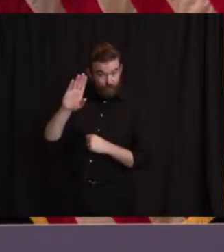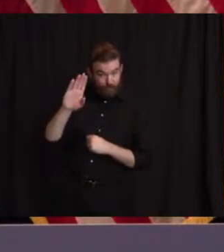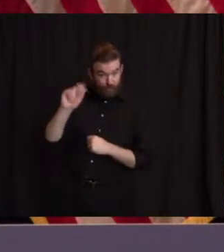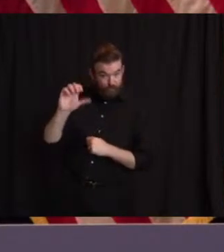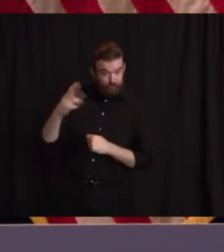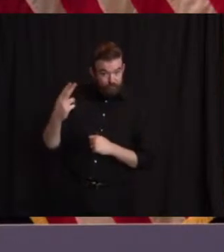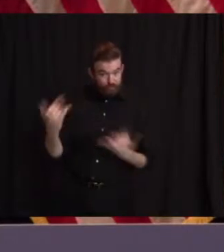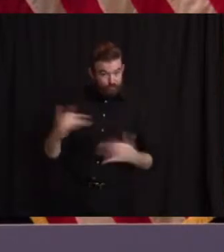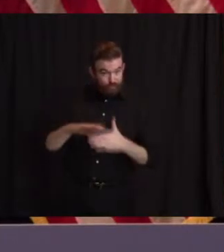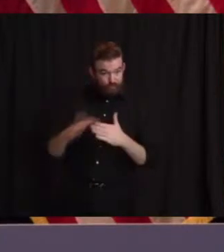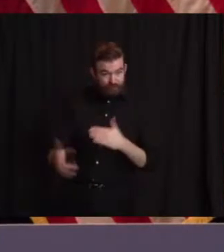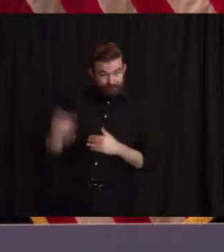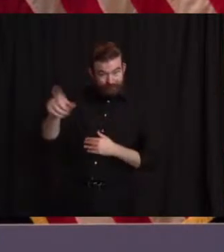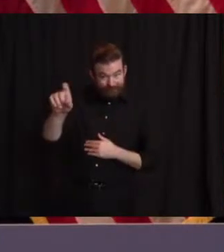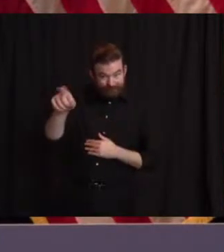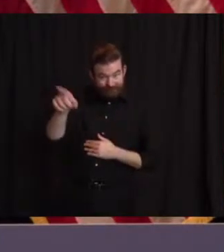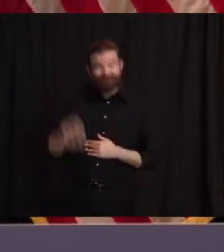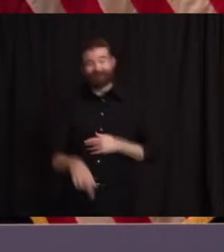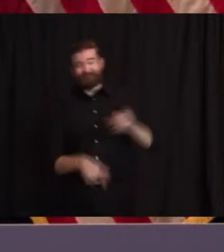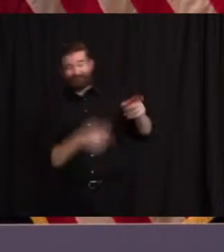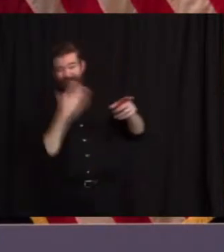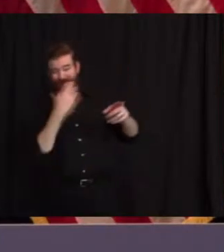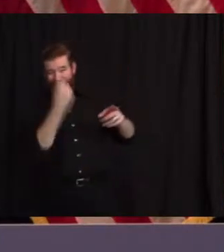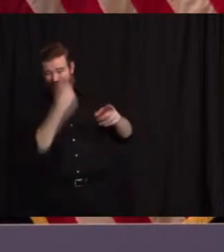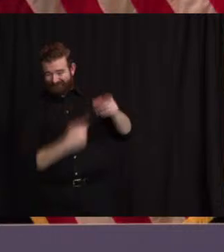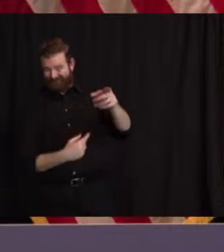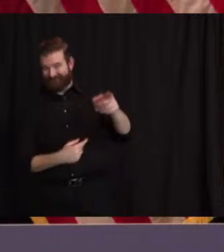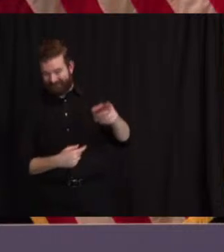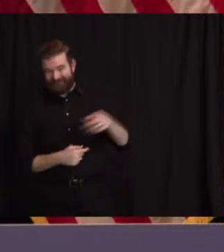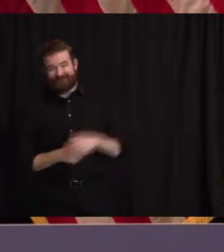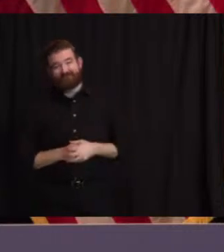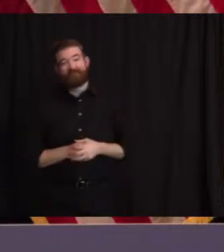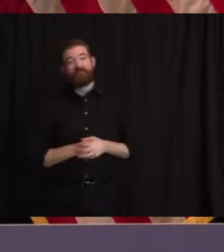I'll say a few things, and then maybe Liz and Pat may want to weigh in.